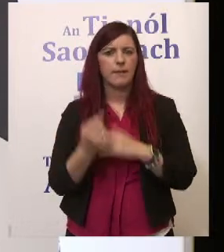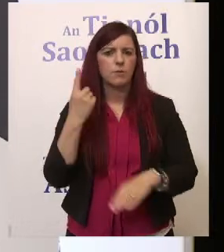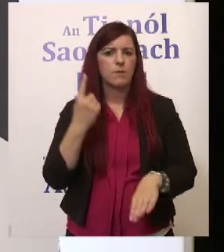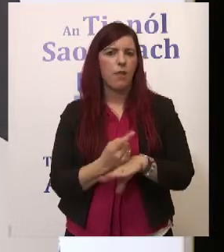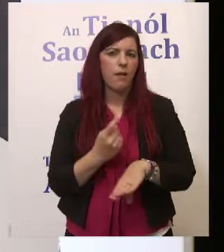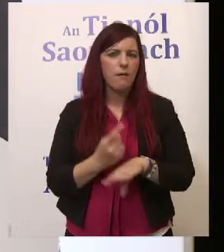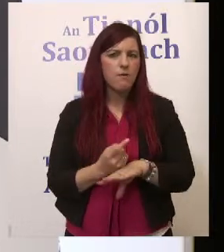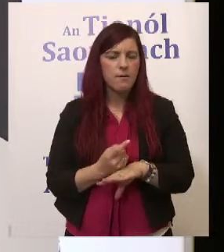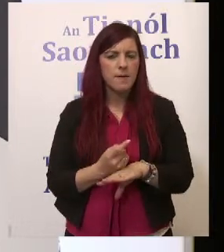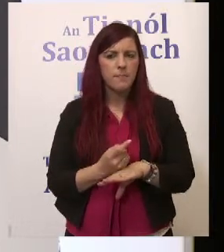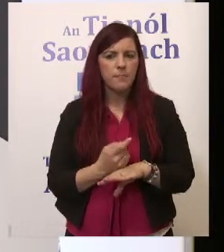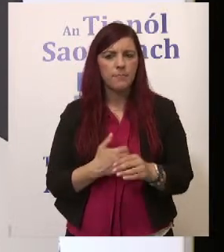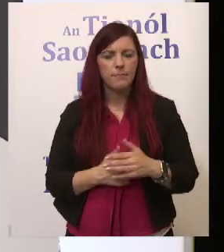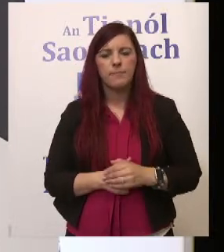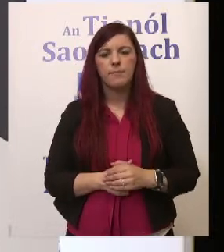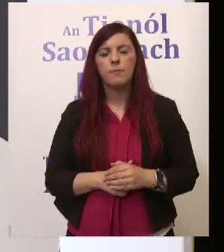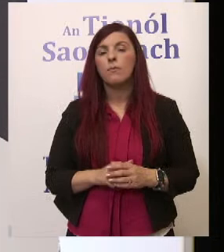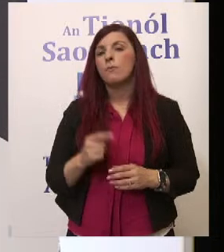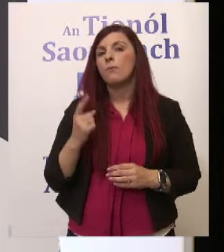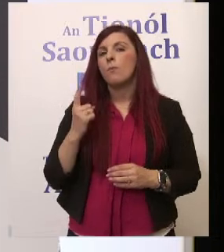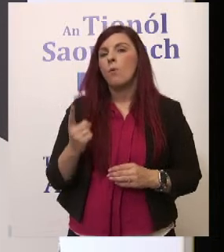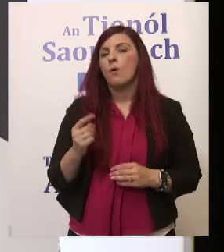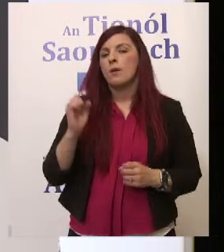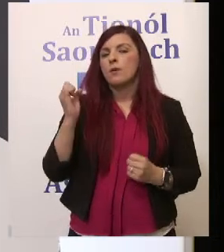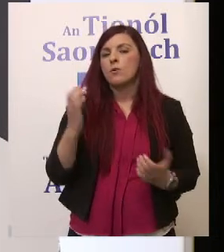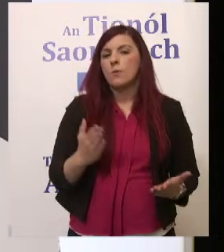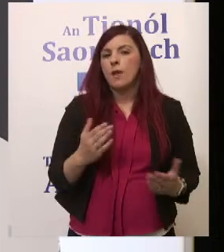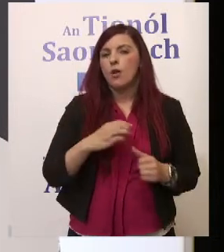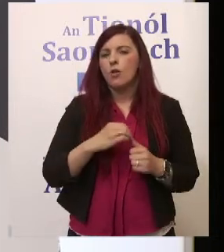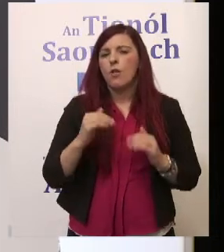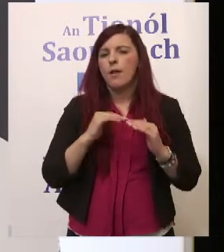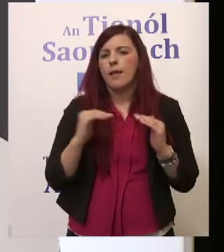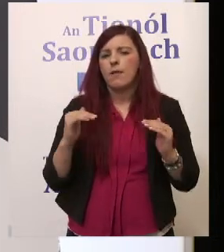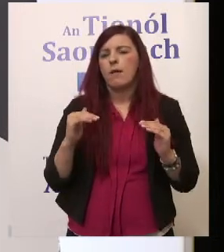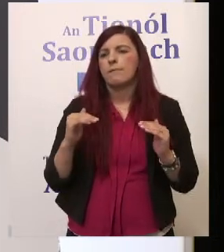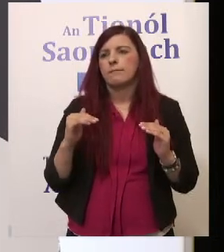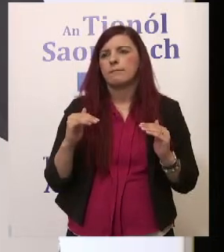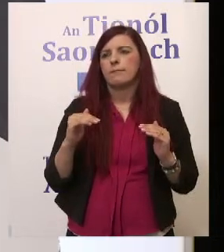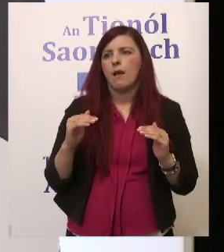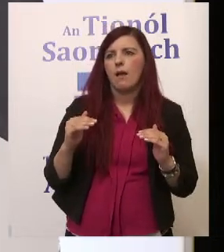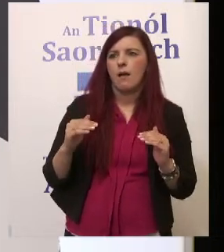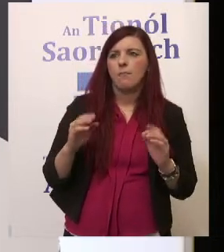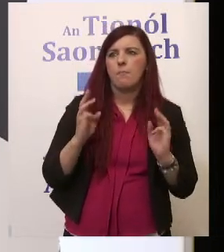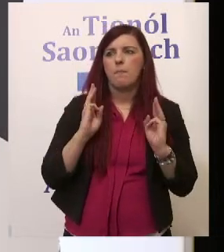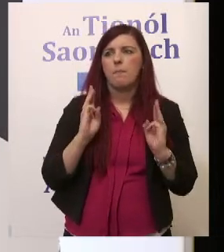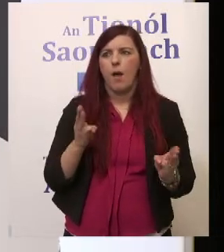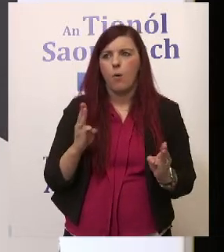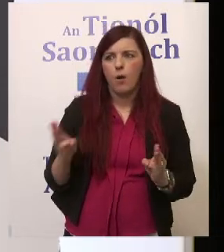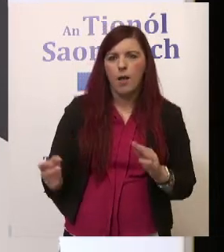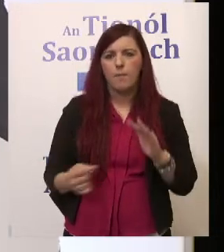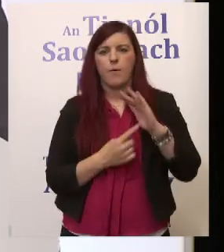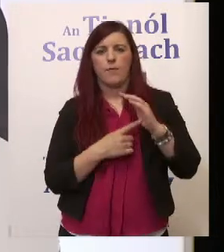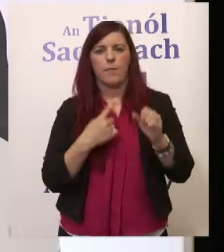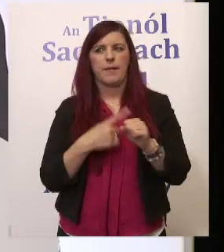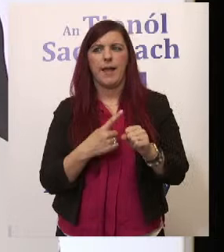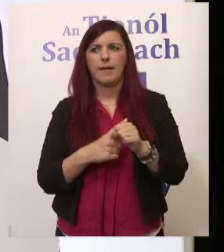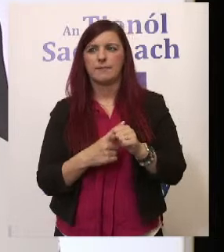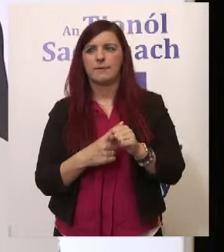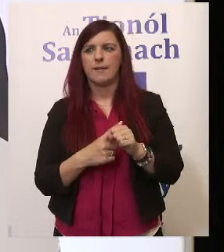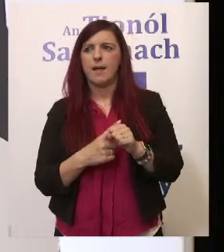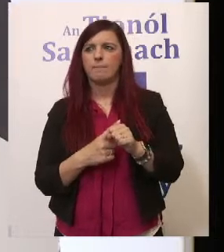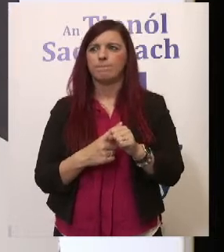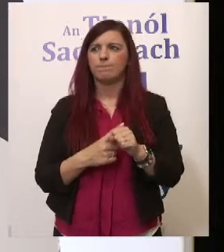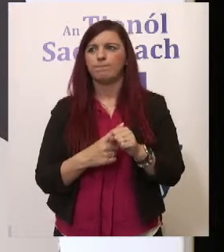determine. Would introducing another level of authority above them again undermine local decision making even